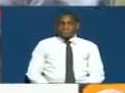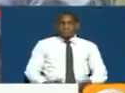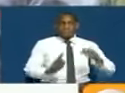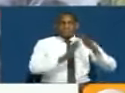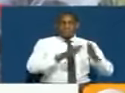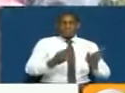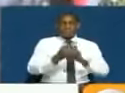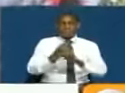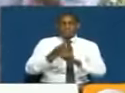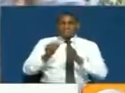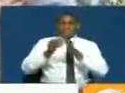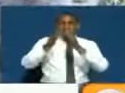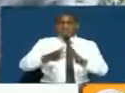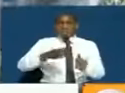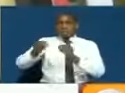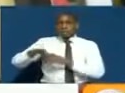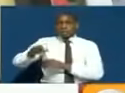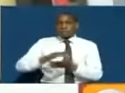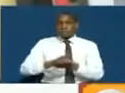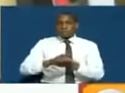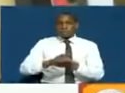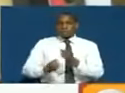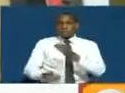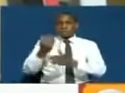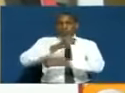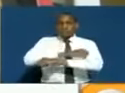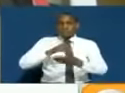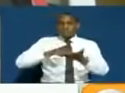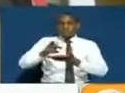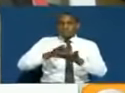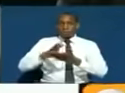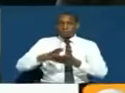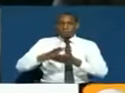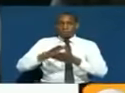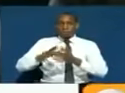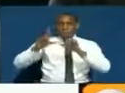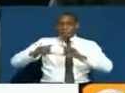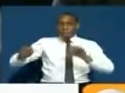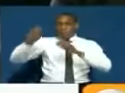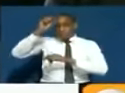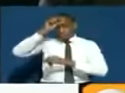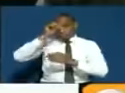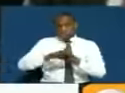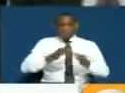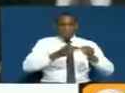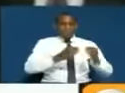Yatani and other UPYA movement leaders were in the region to open a school financed by the Japanese government. The movement